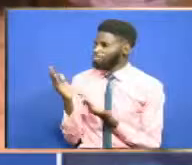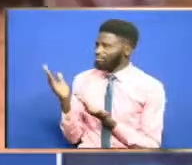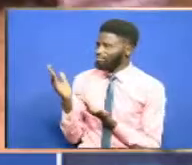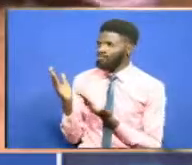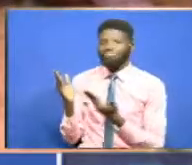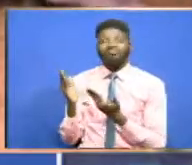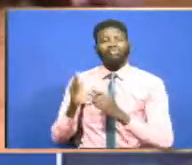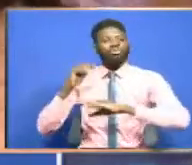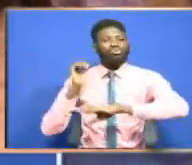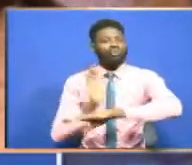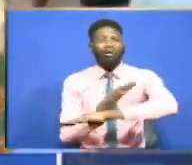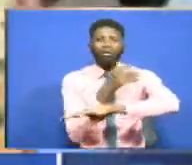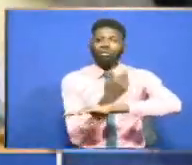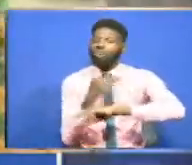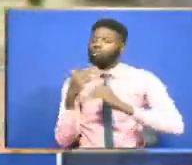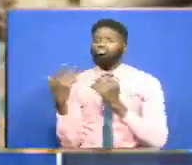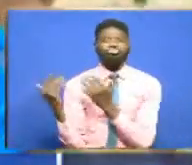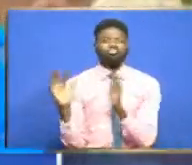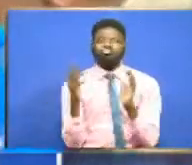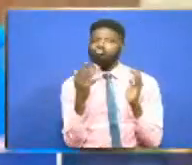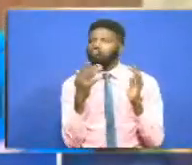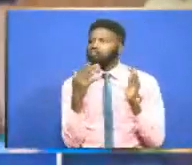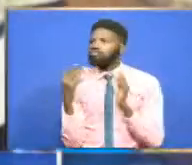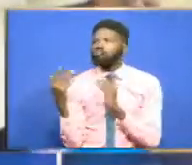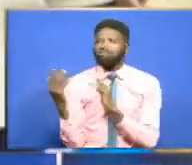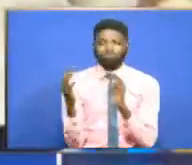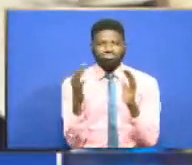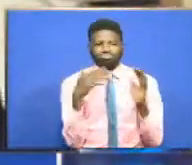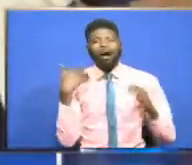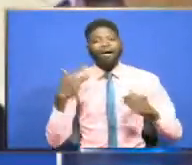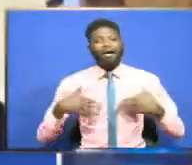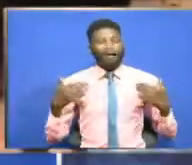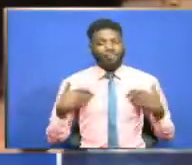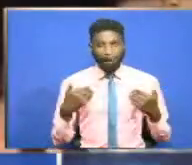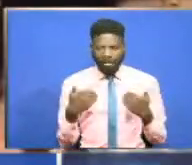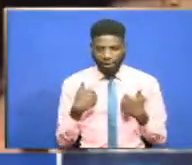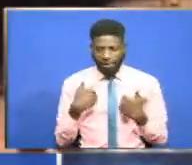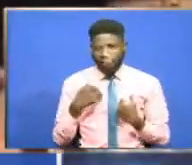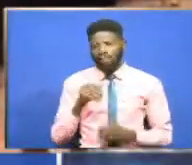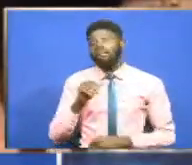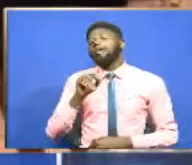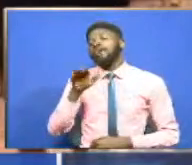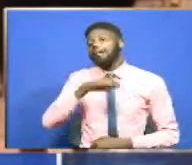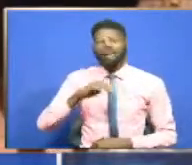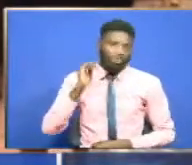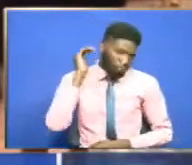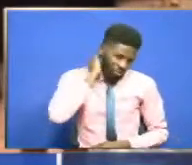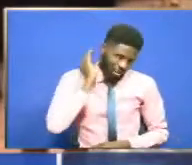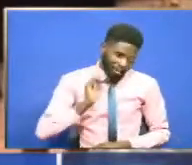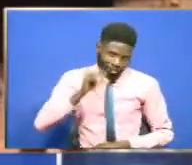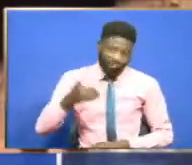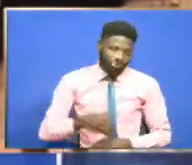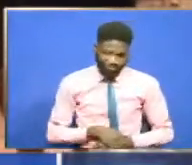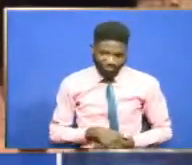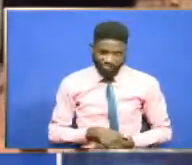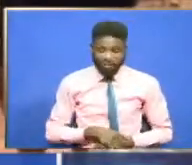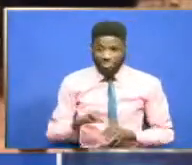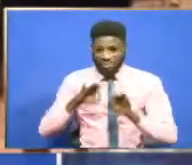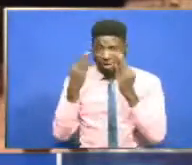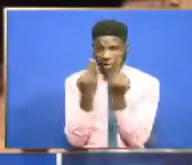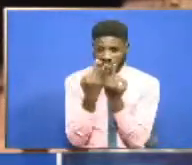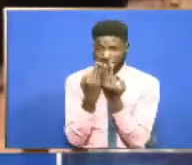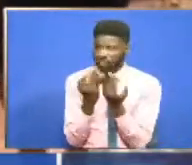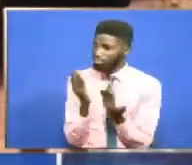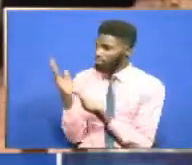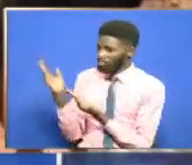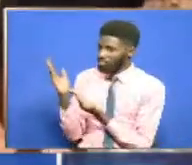songs of joy reverberate around Kagaa village in Kiharu constituency, Murang’a County. One family is